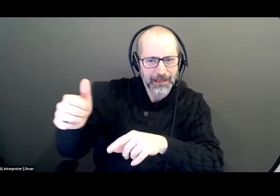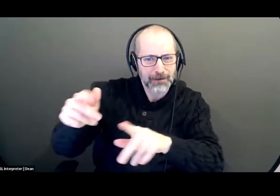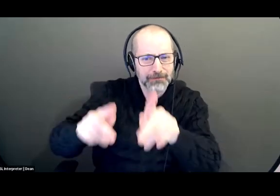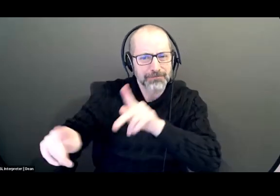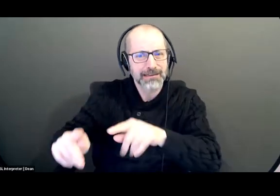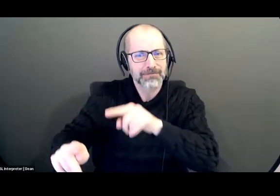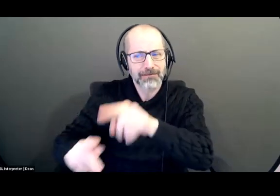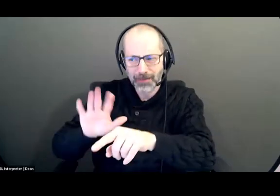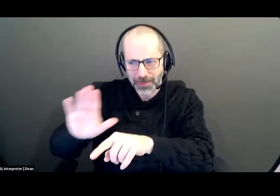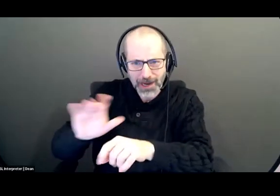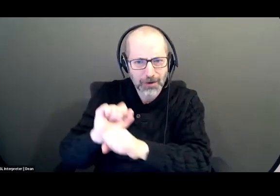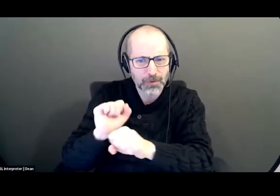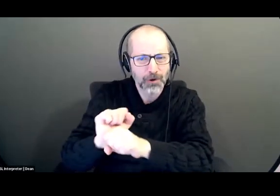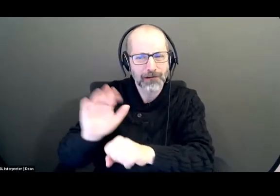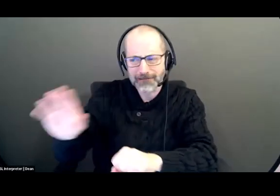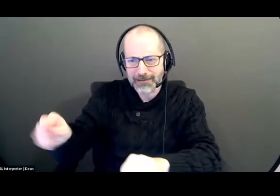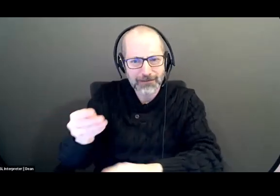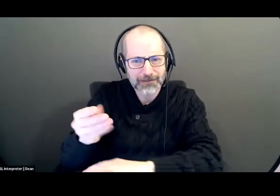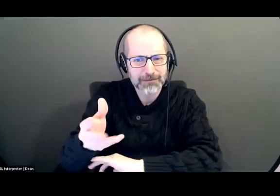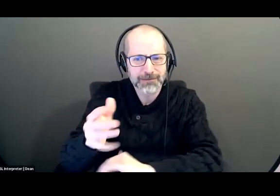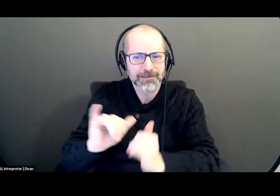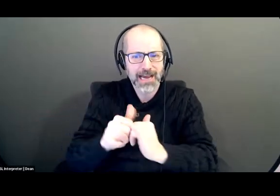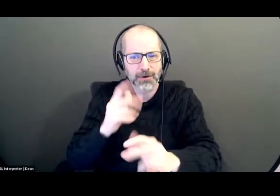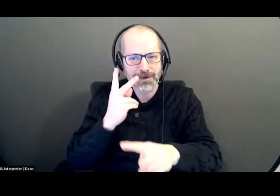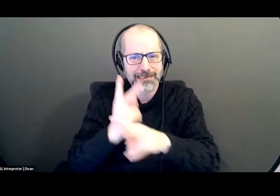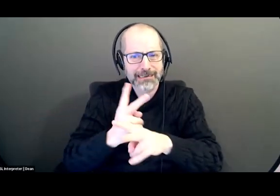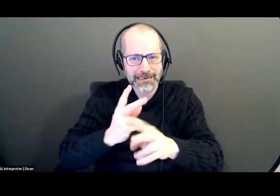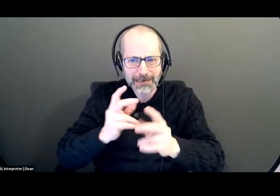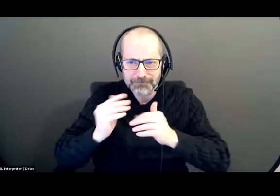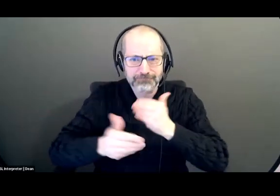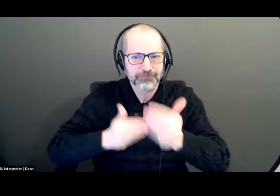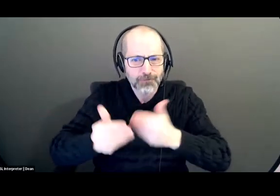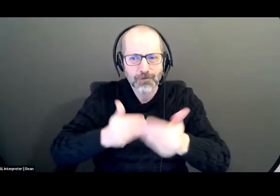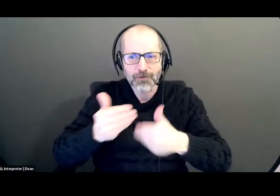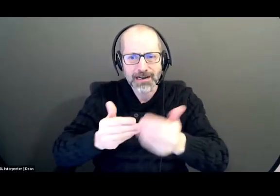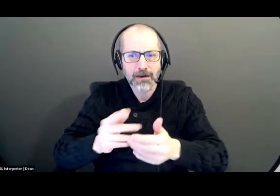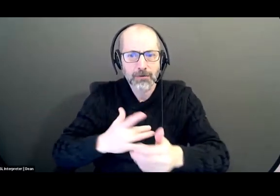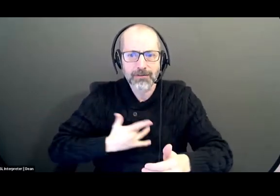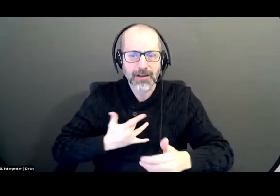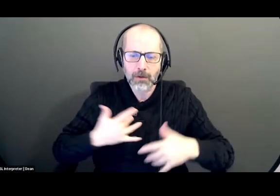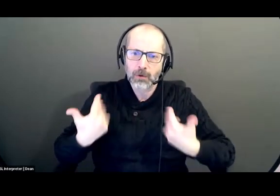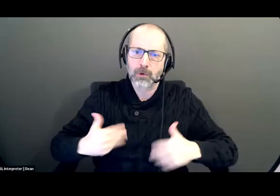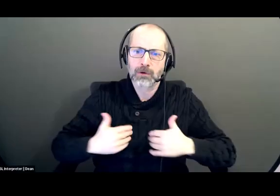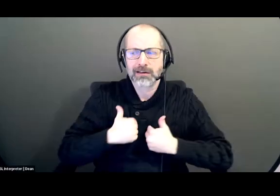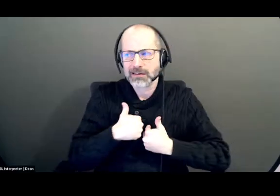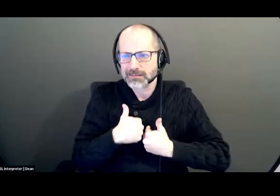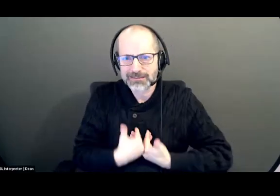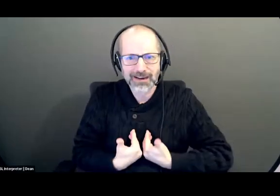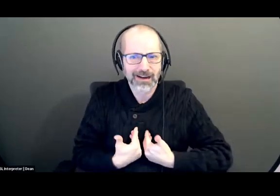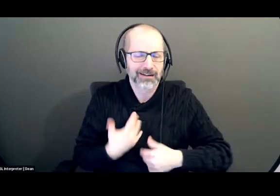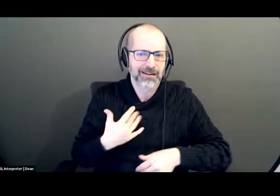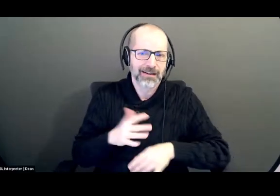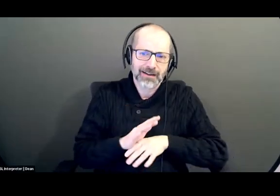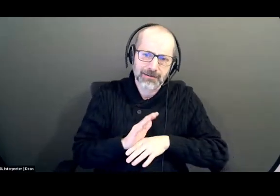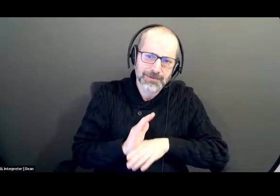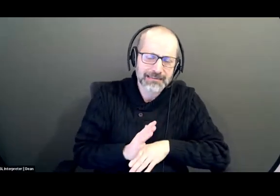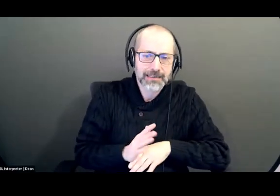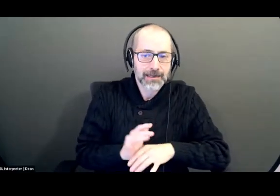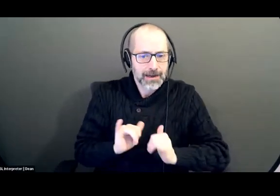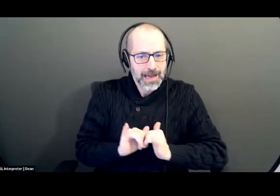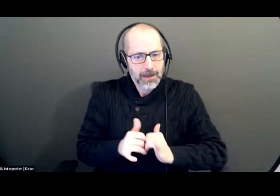kind of add to what Roslyn and Prachi both have said is I think for me, I